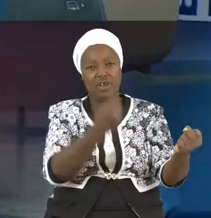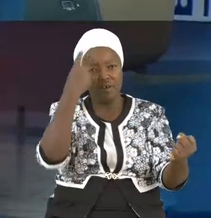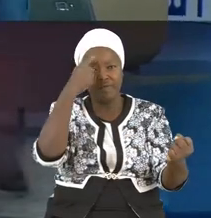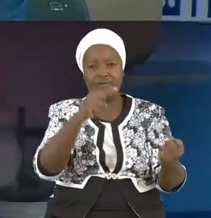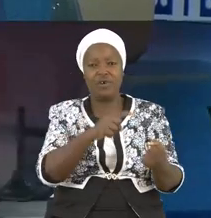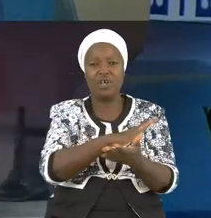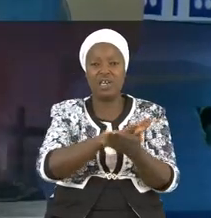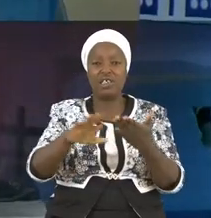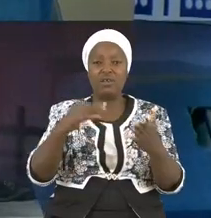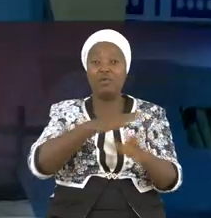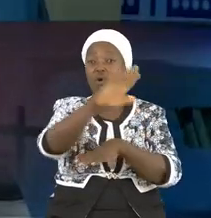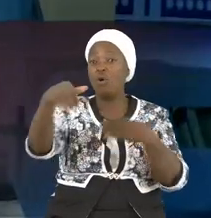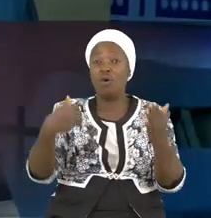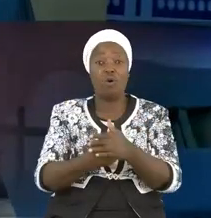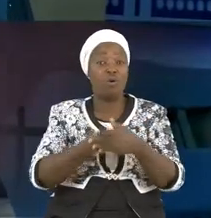sins. Number two,